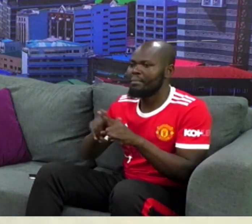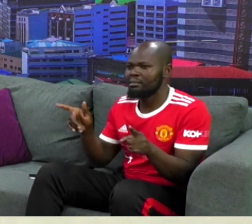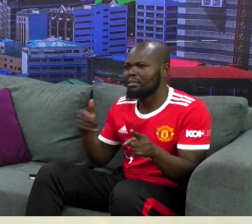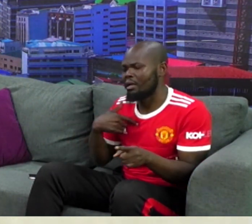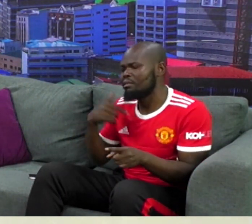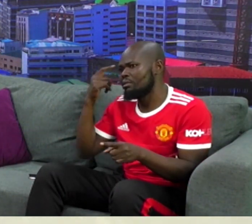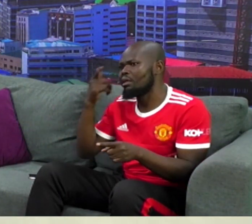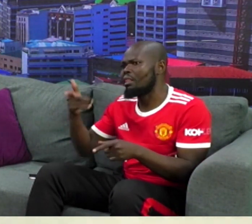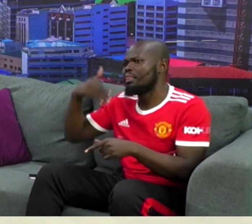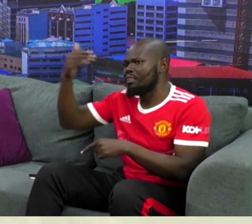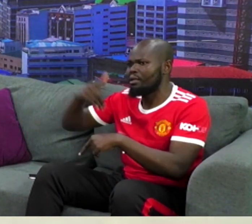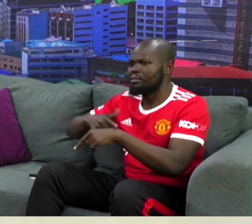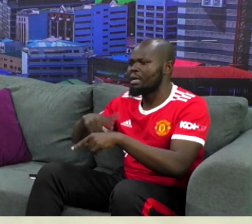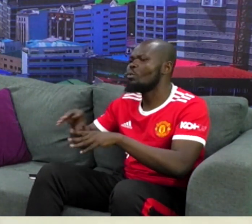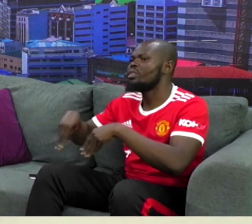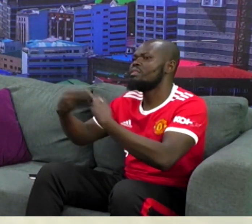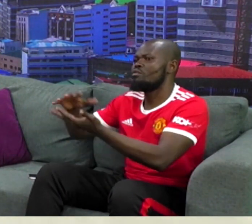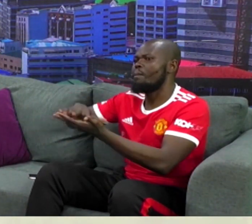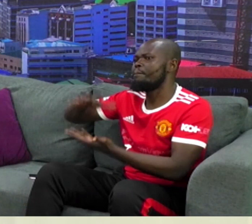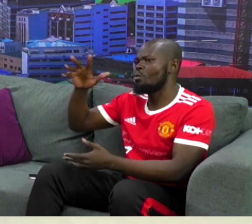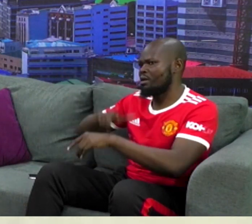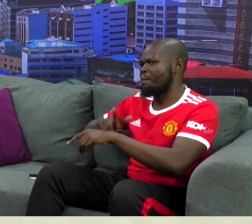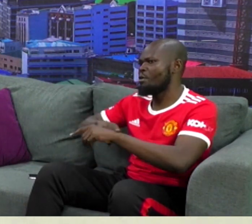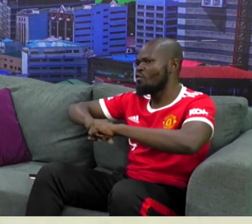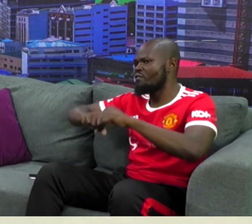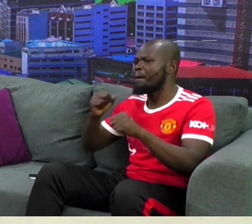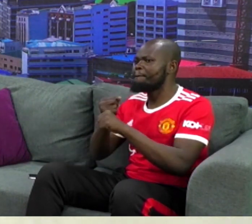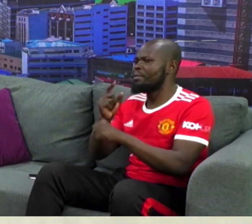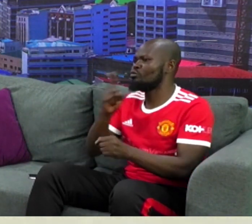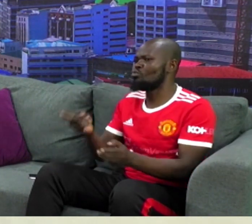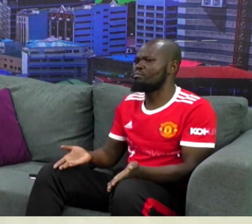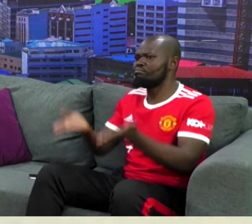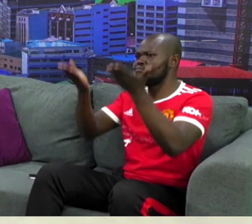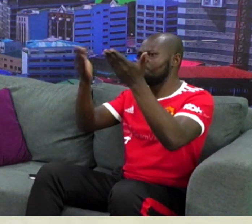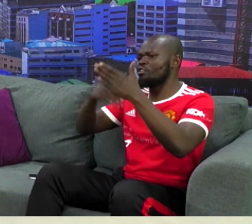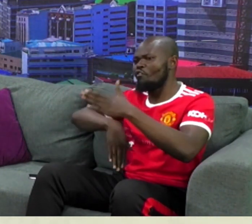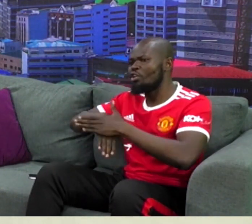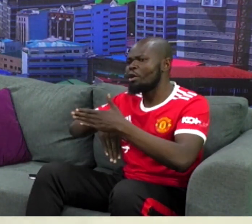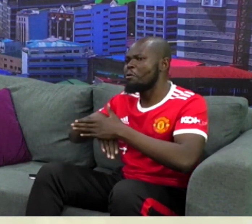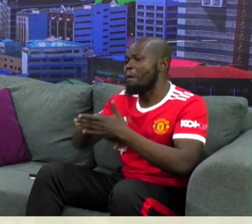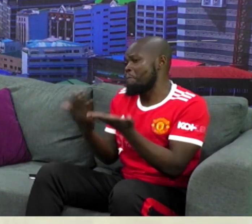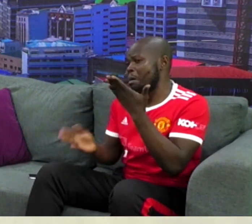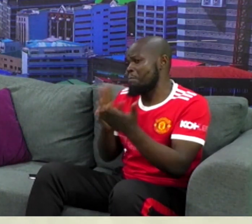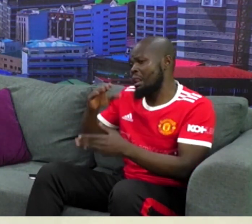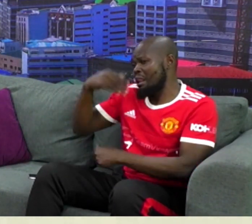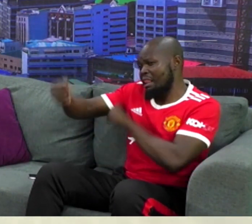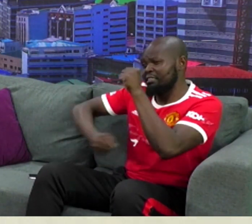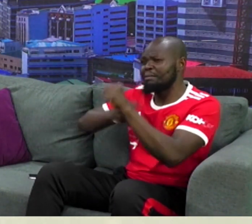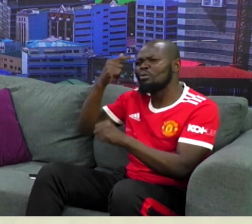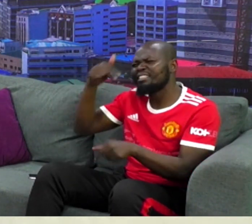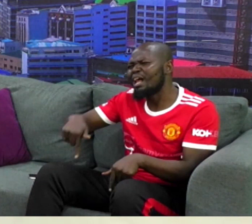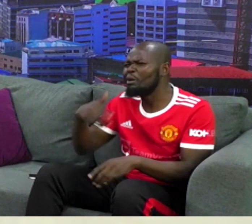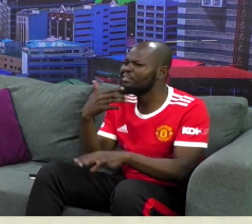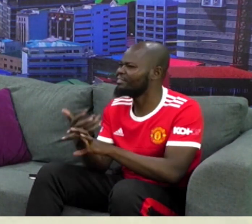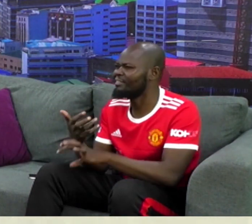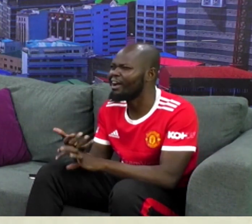why their morale has really gone down. But I think for the next time, they will give more time we will give more time to Sofapaka to improve.